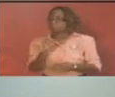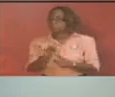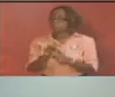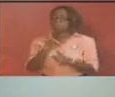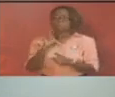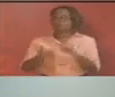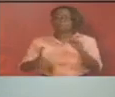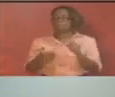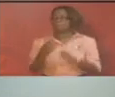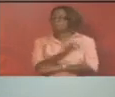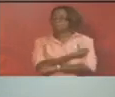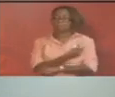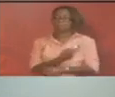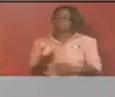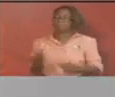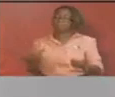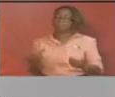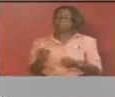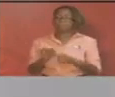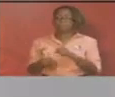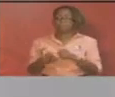vaccine? Thank you.